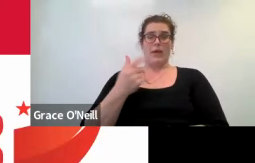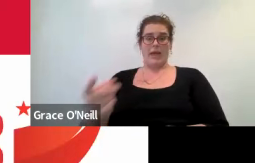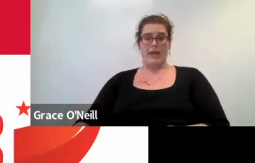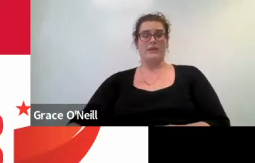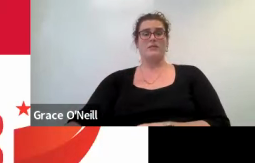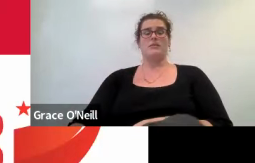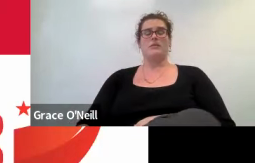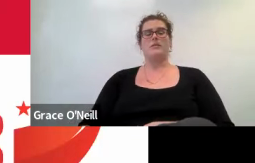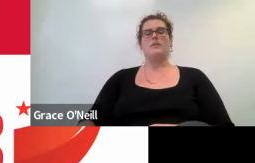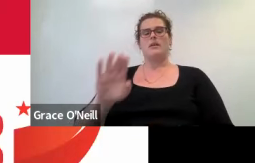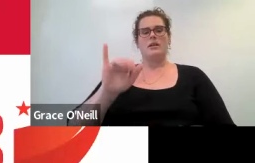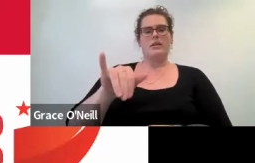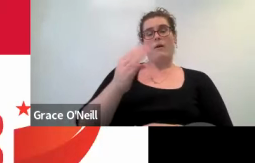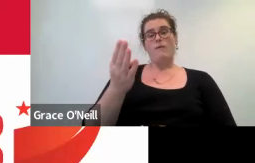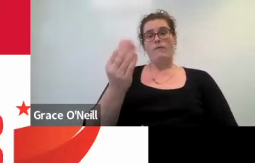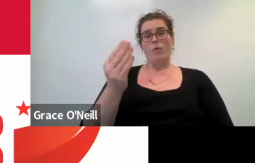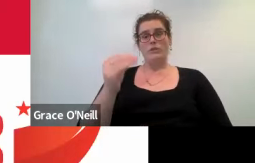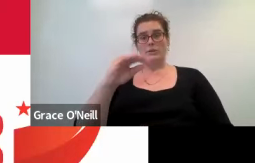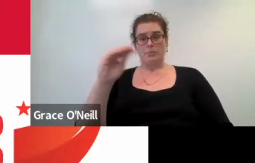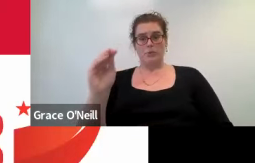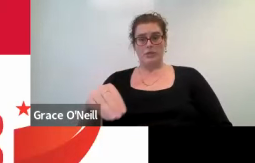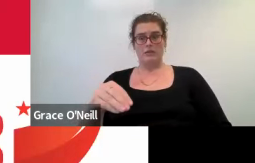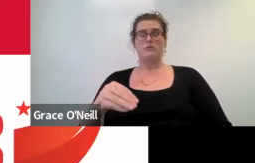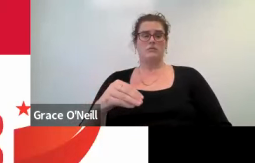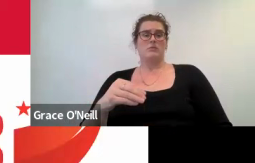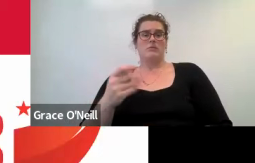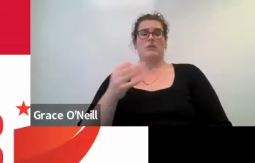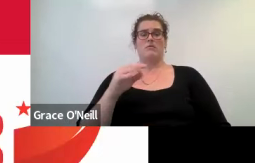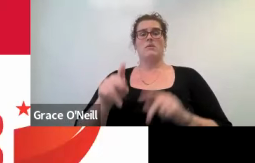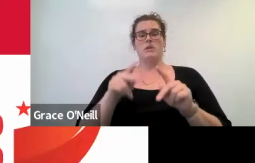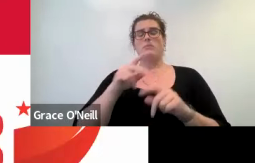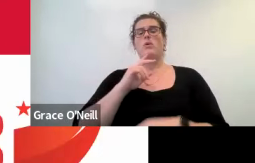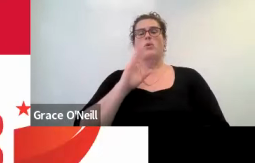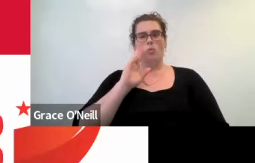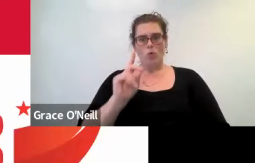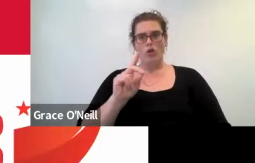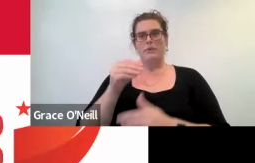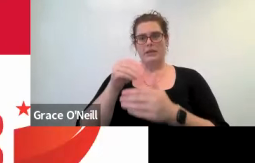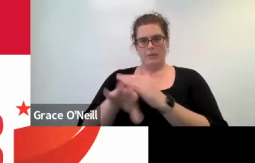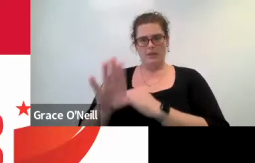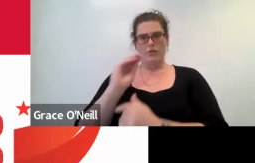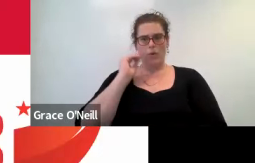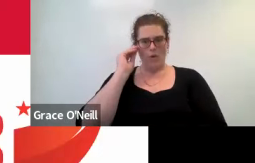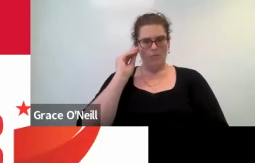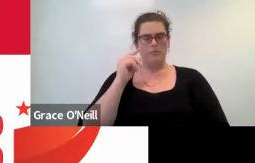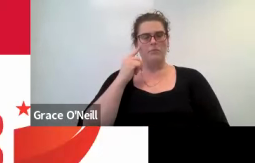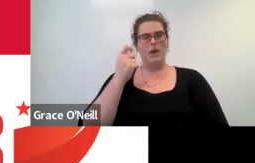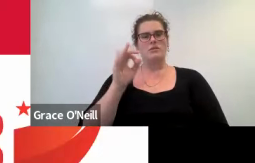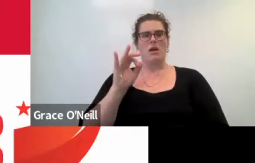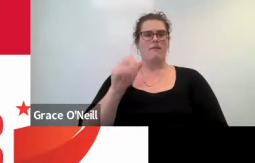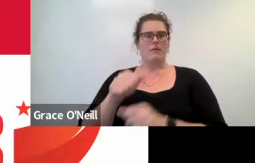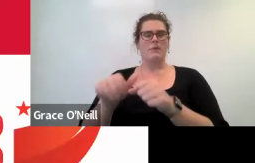14% had people who would be coming into their home change due to the pandemic,